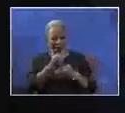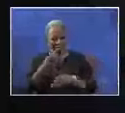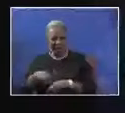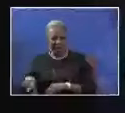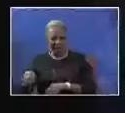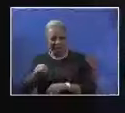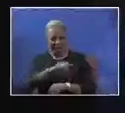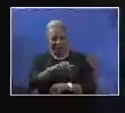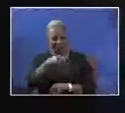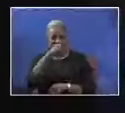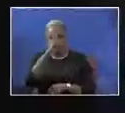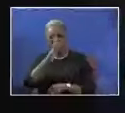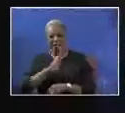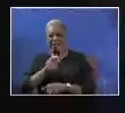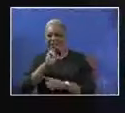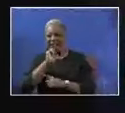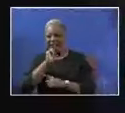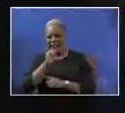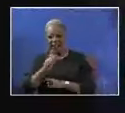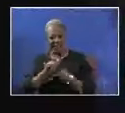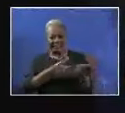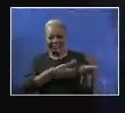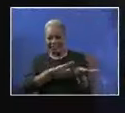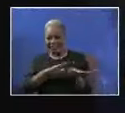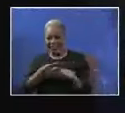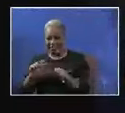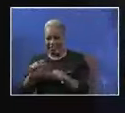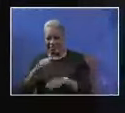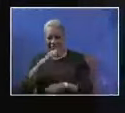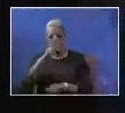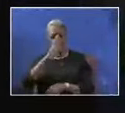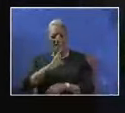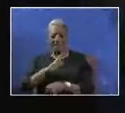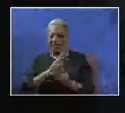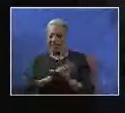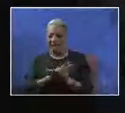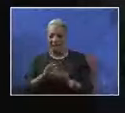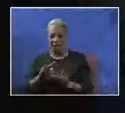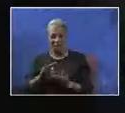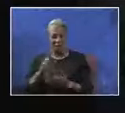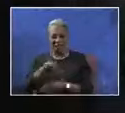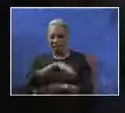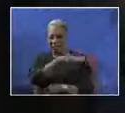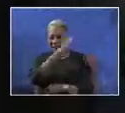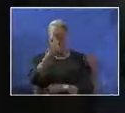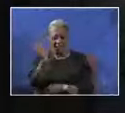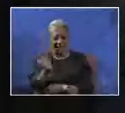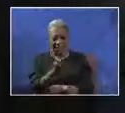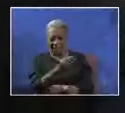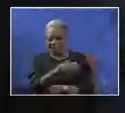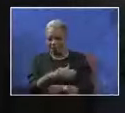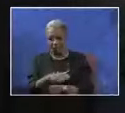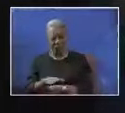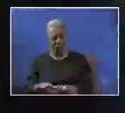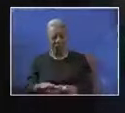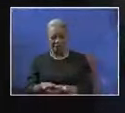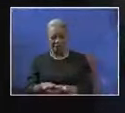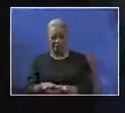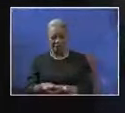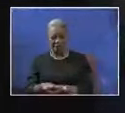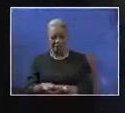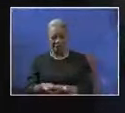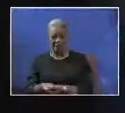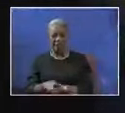God hurts when you hurt. He never fails. In fact, he says, here it is, they